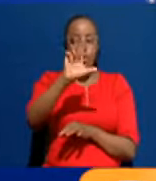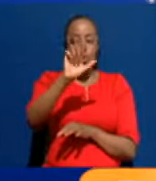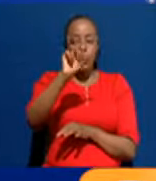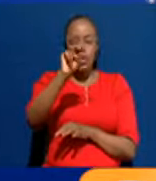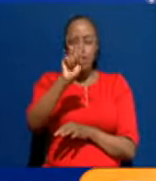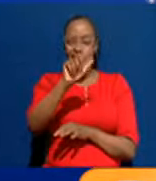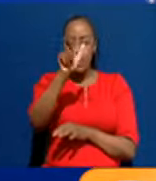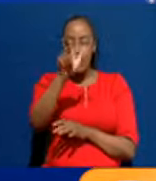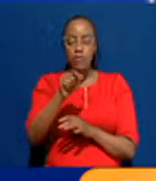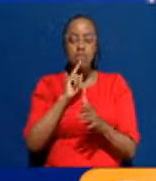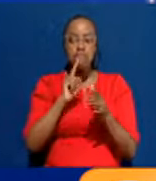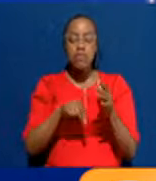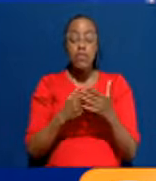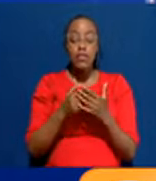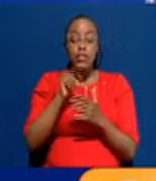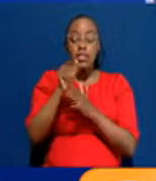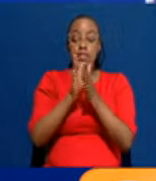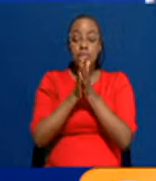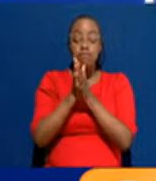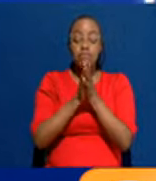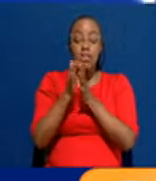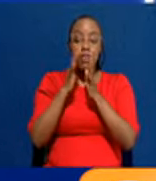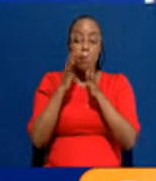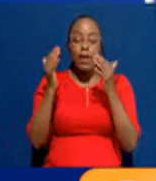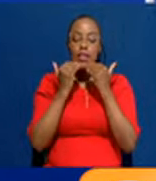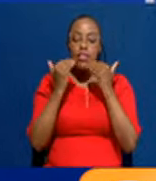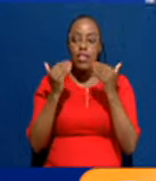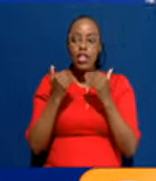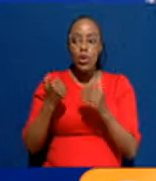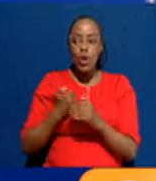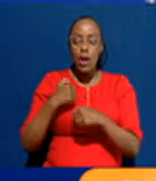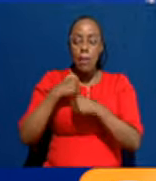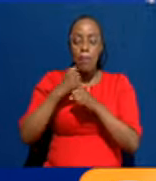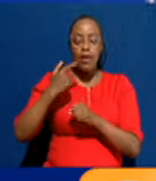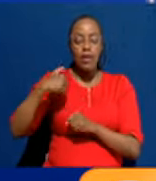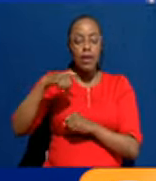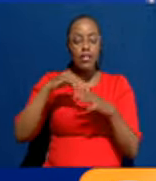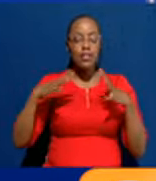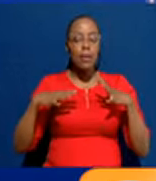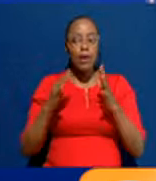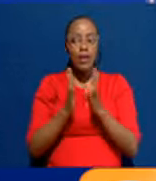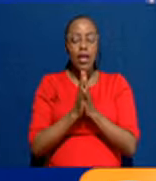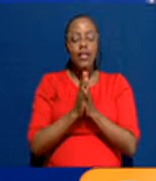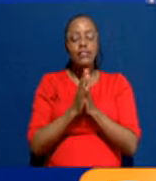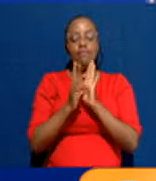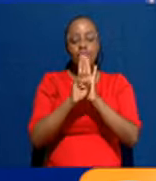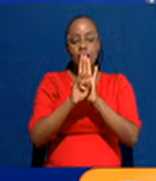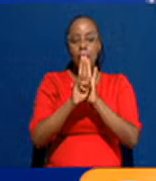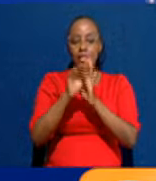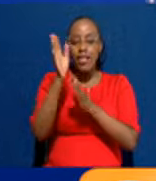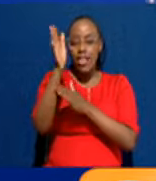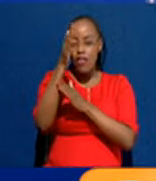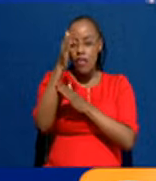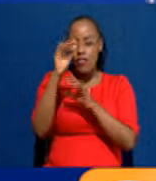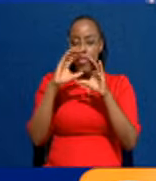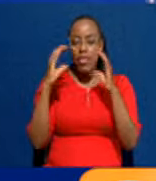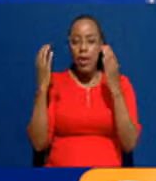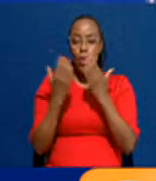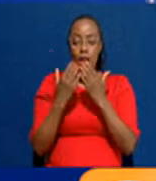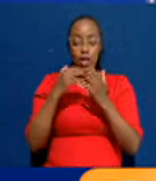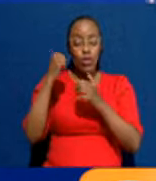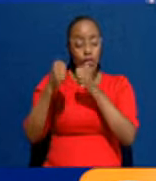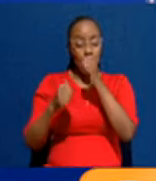Faith Kipyegon is a great inspiration. Thank you, girl, for making us proud and raising our flag high in the world of